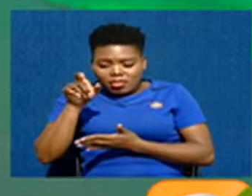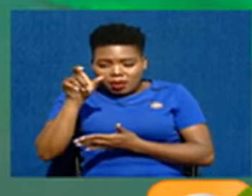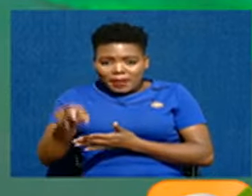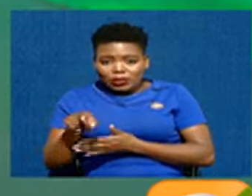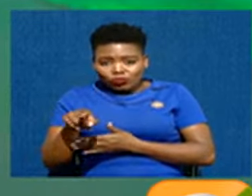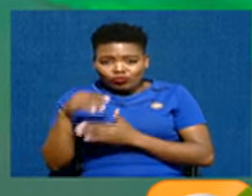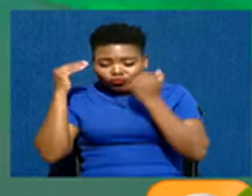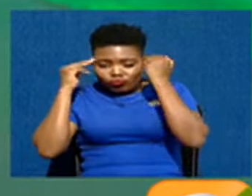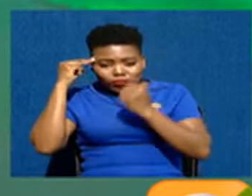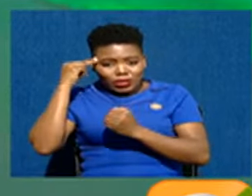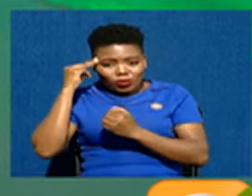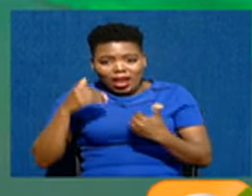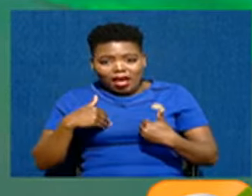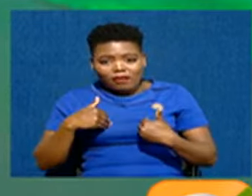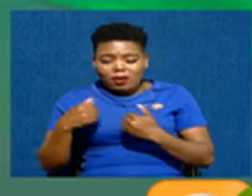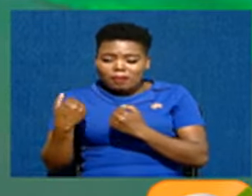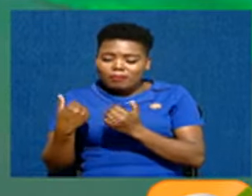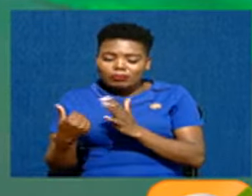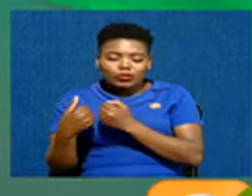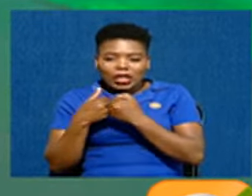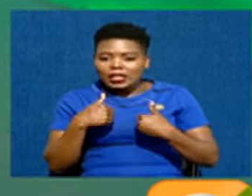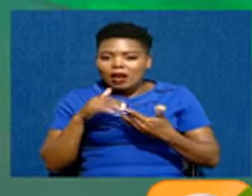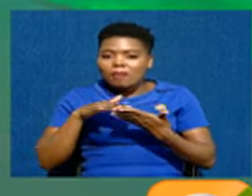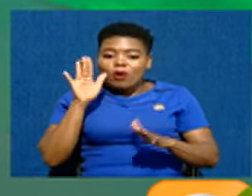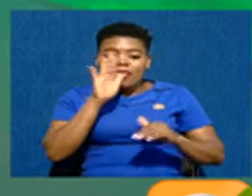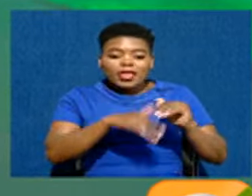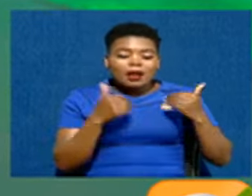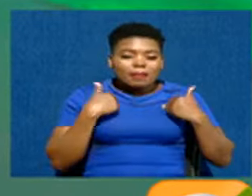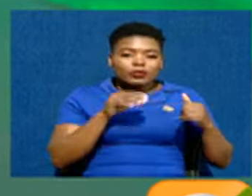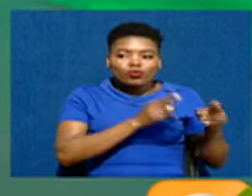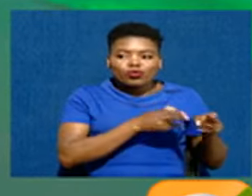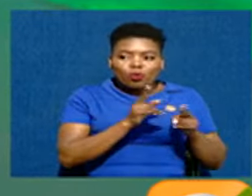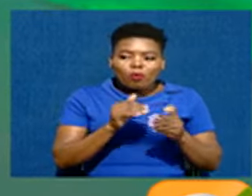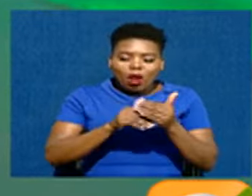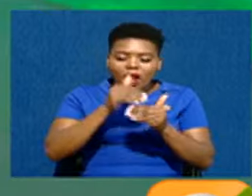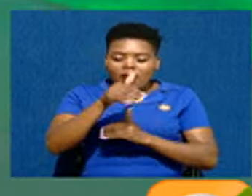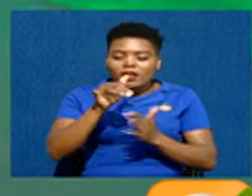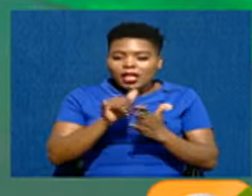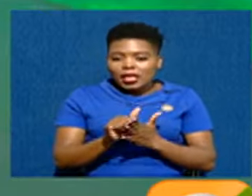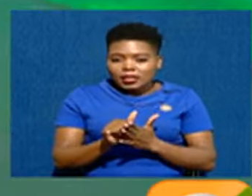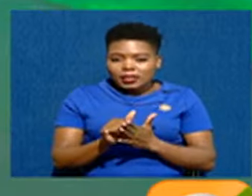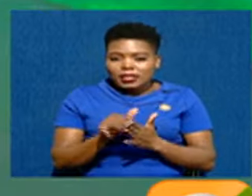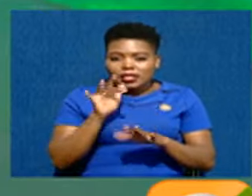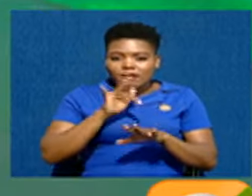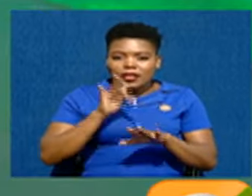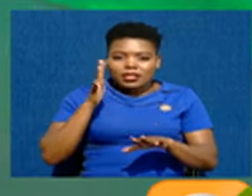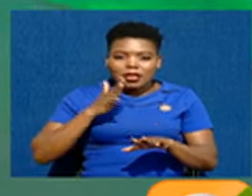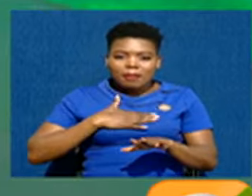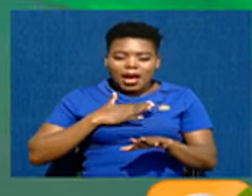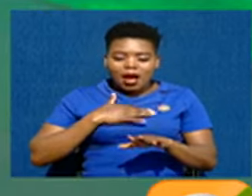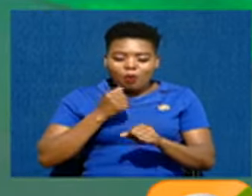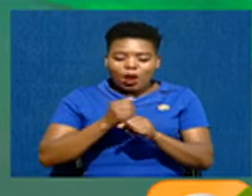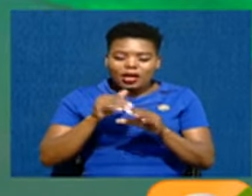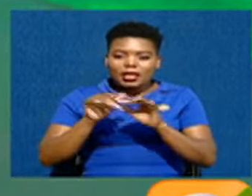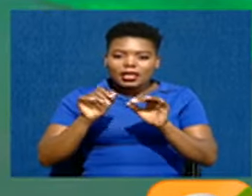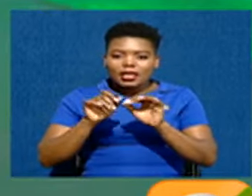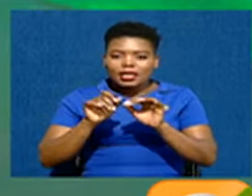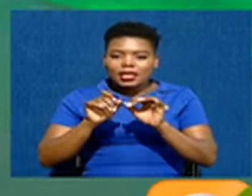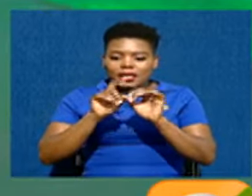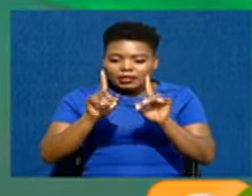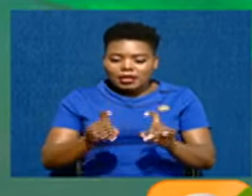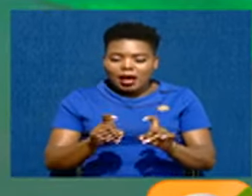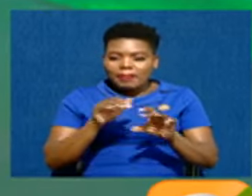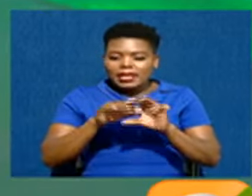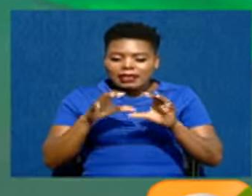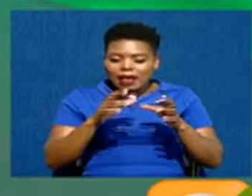there happened and I got traumatized. Mm-hmm. After that, it really affected my performance. It really hurt me because I